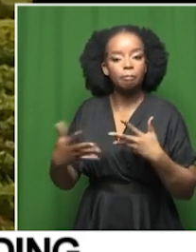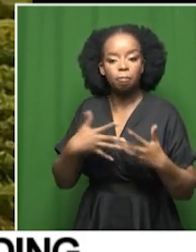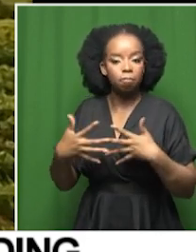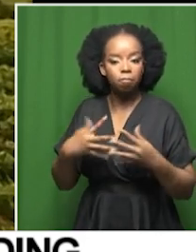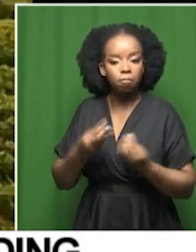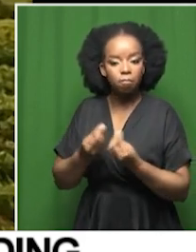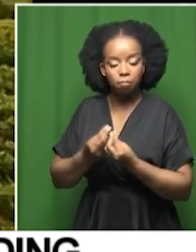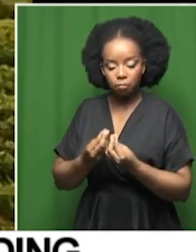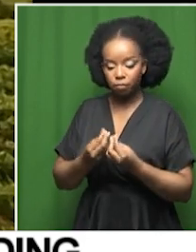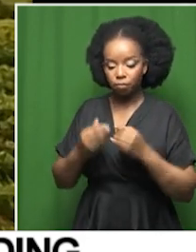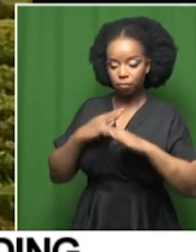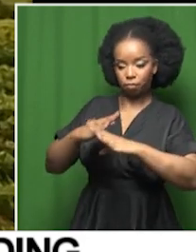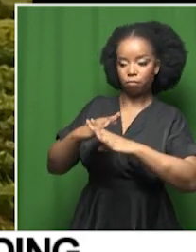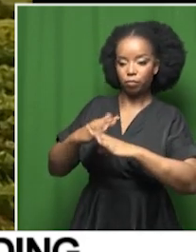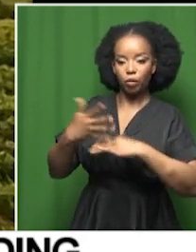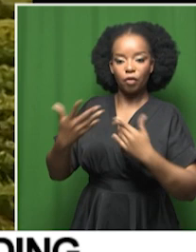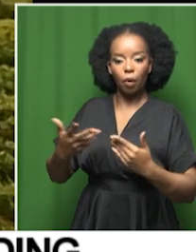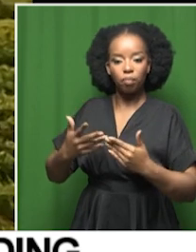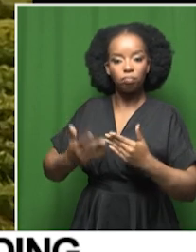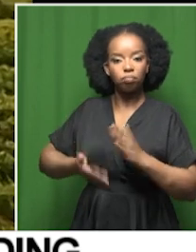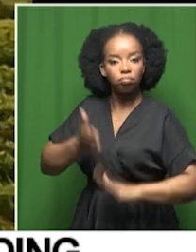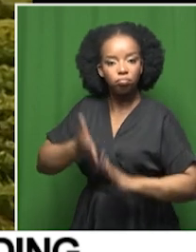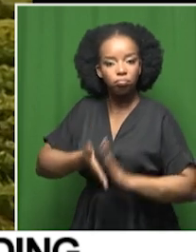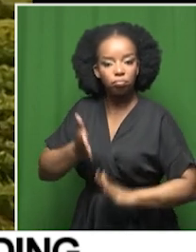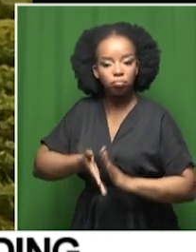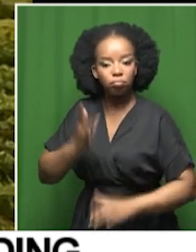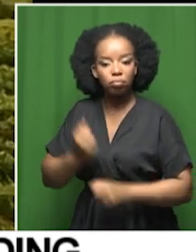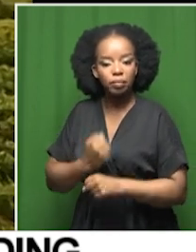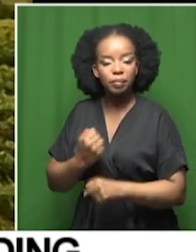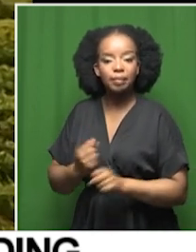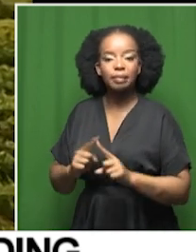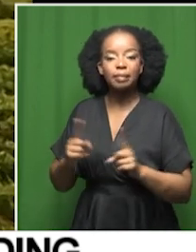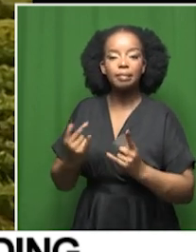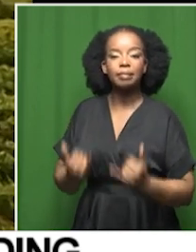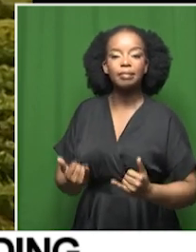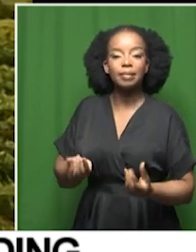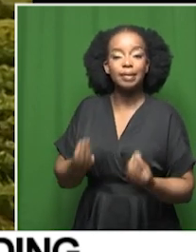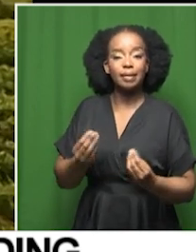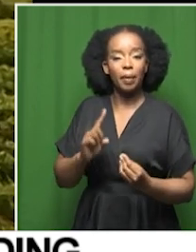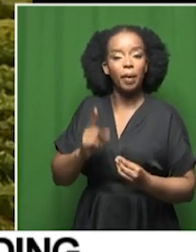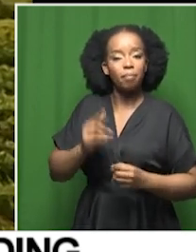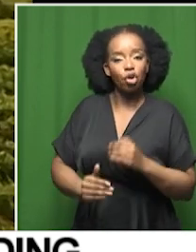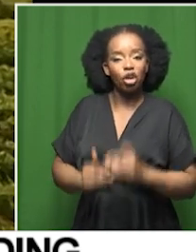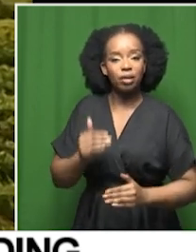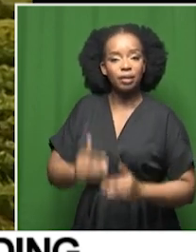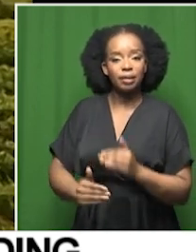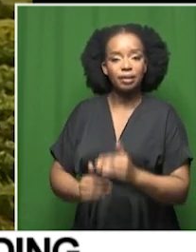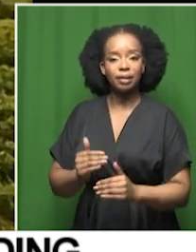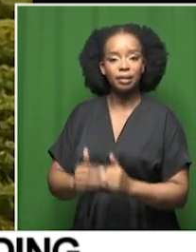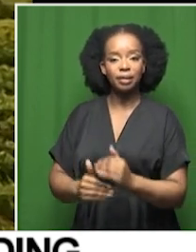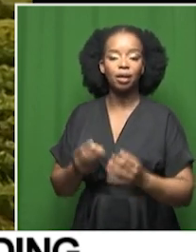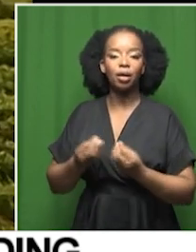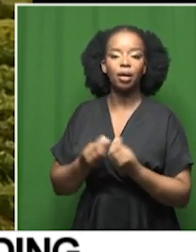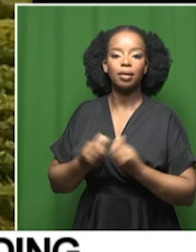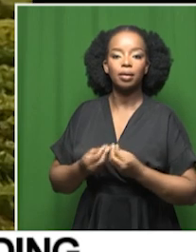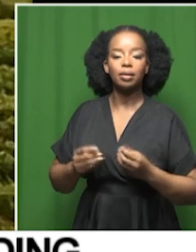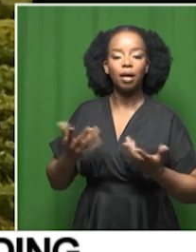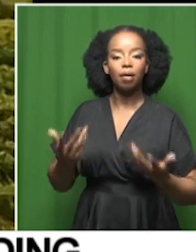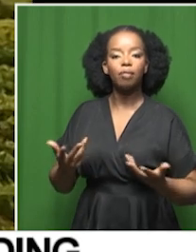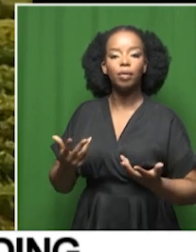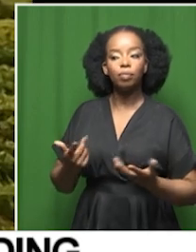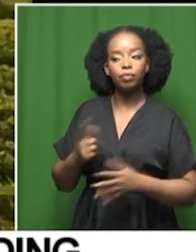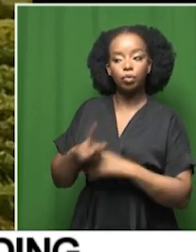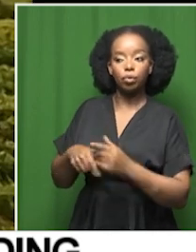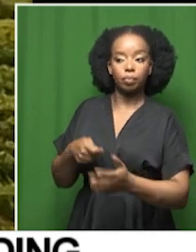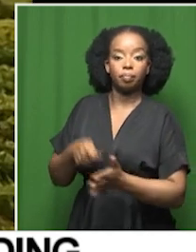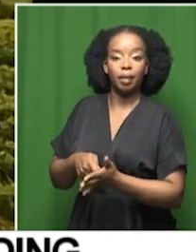from forming. And then you even get further level processing, especially if one's making formula, for instance, you know, to powder the milk.